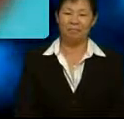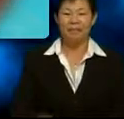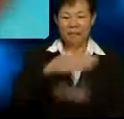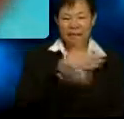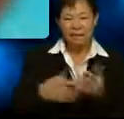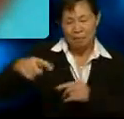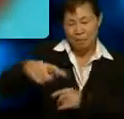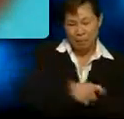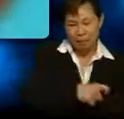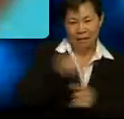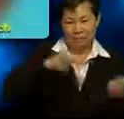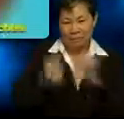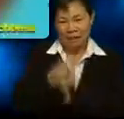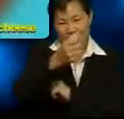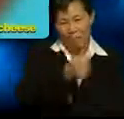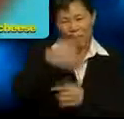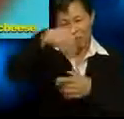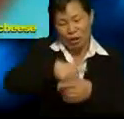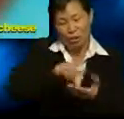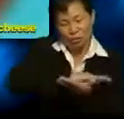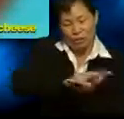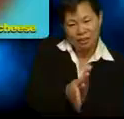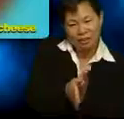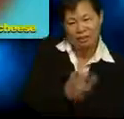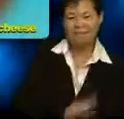Some bacteria turn milk into cheese.